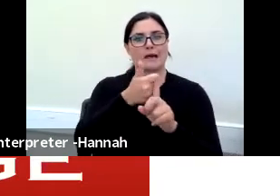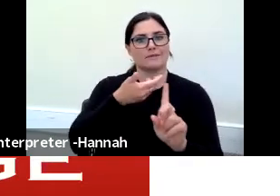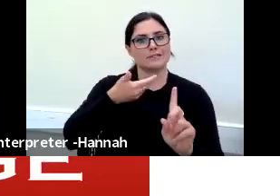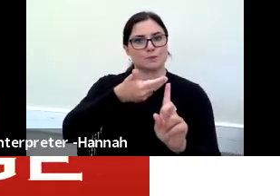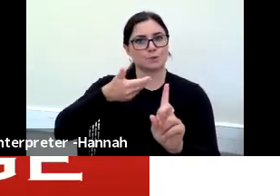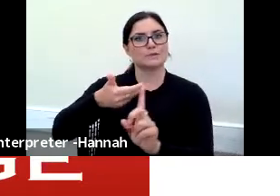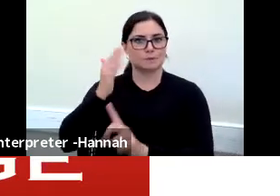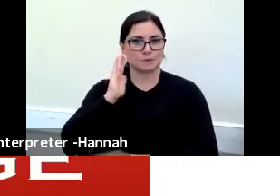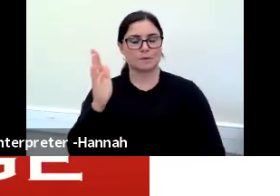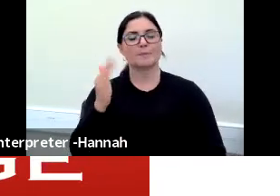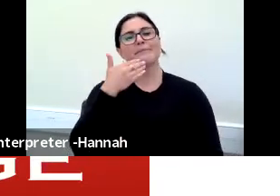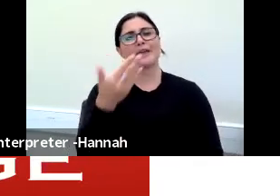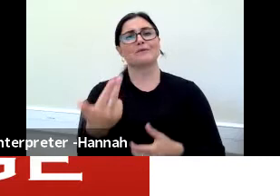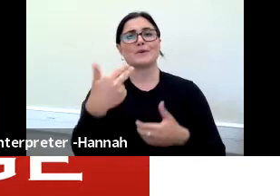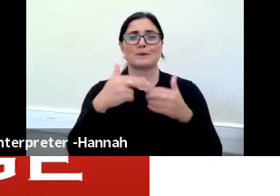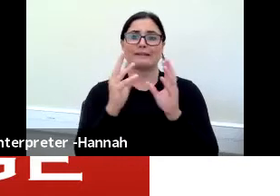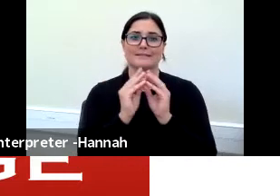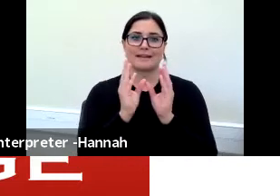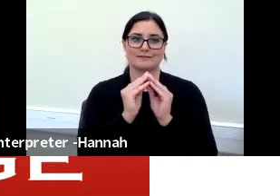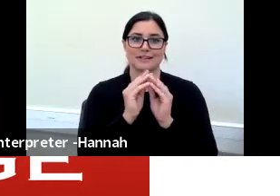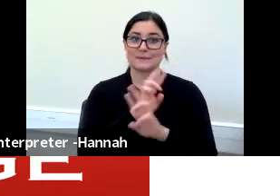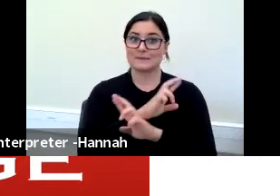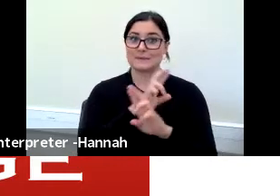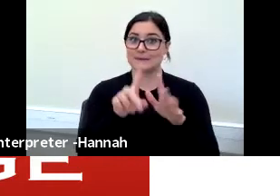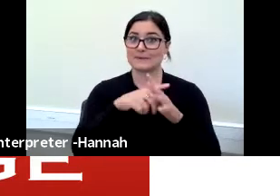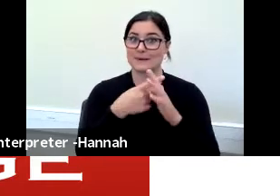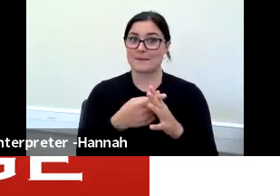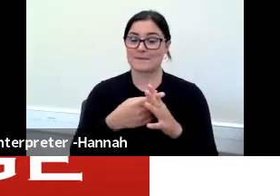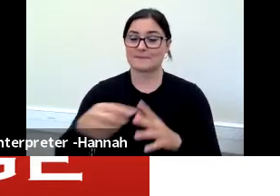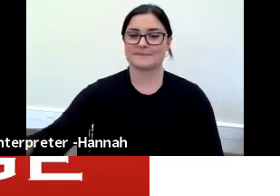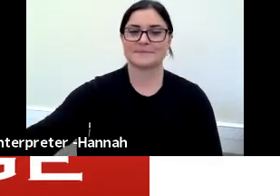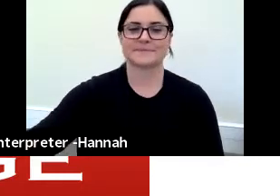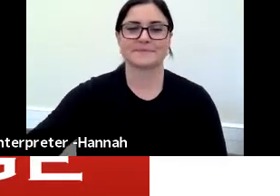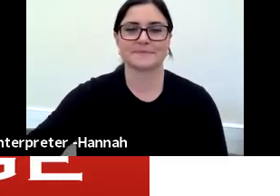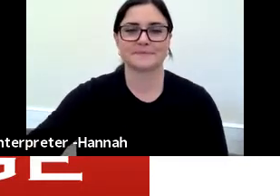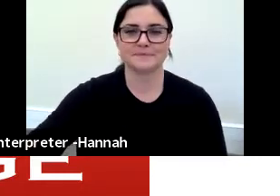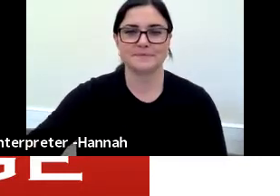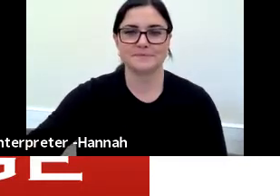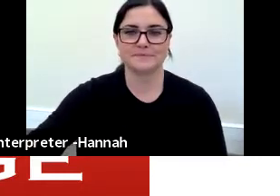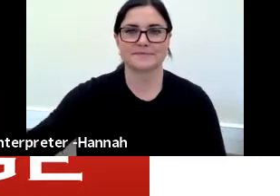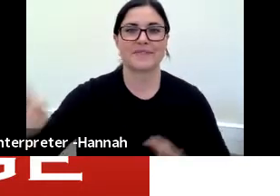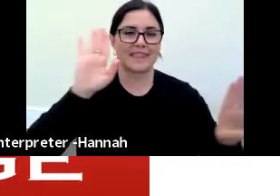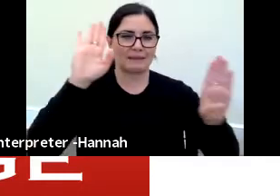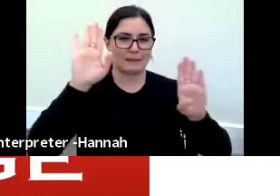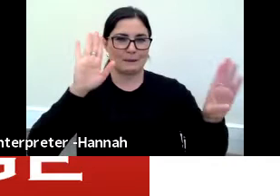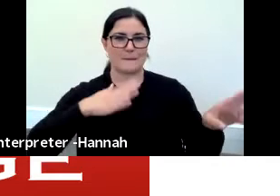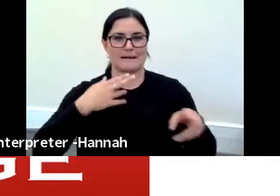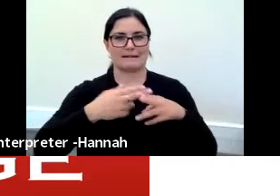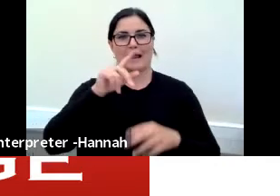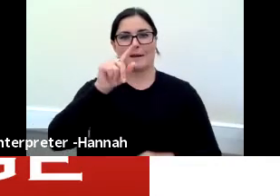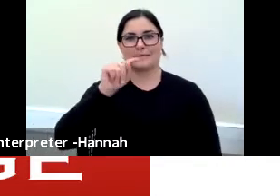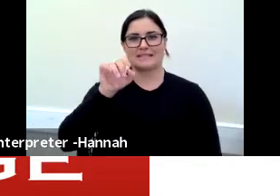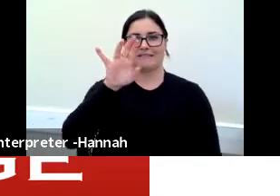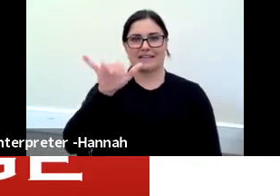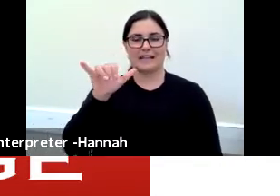themselves. And again, thank you for joining our session. Let's go ahead and get started. Hi, everybody. My name is Tiffany Myers.